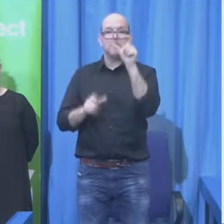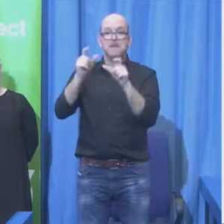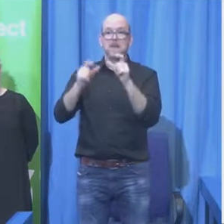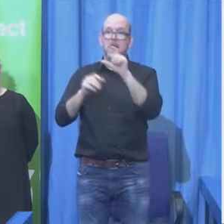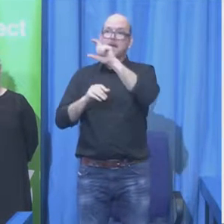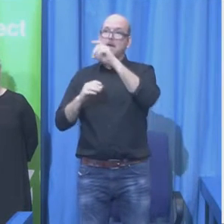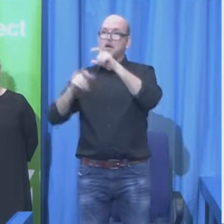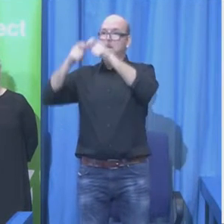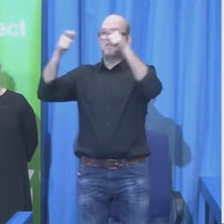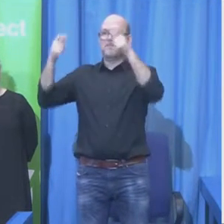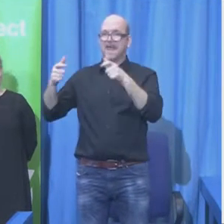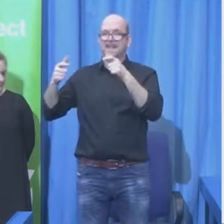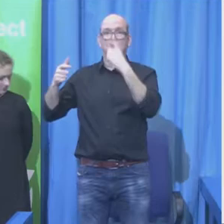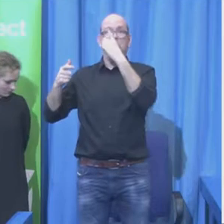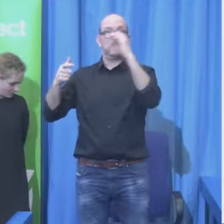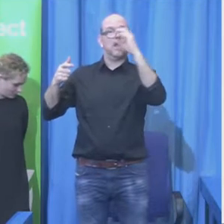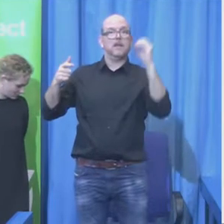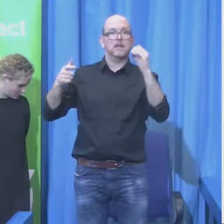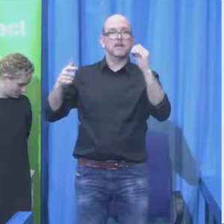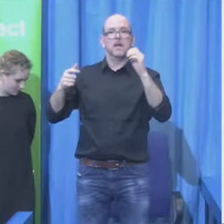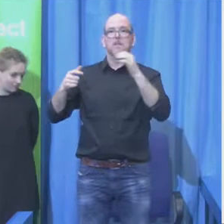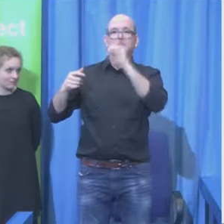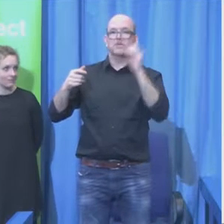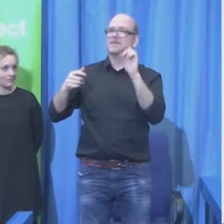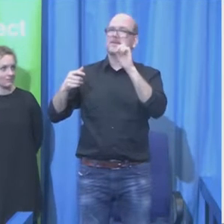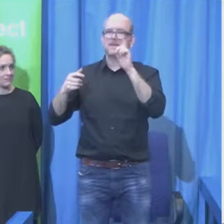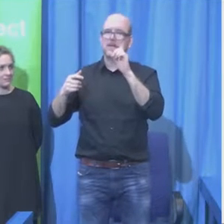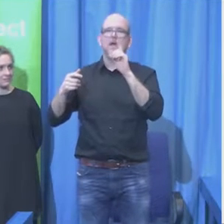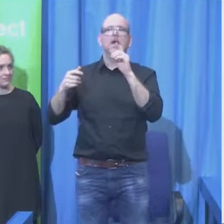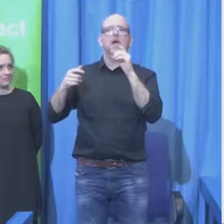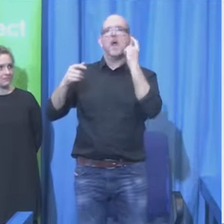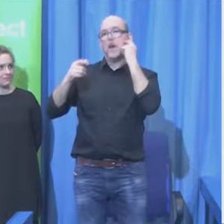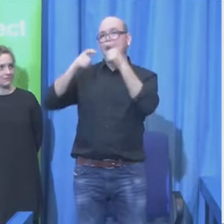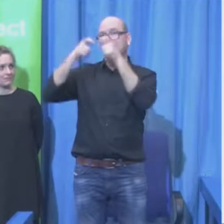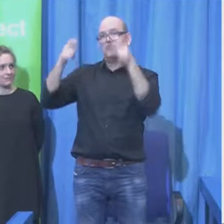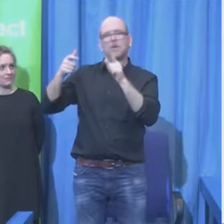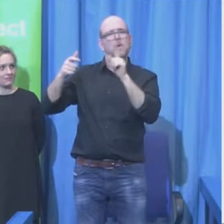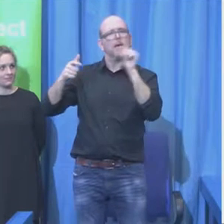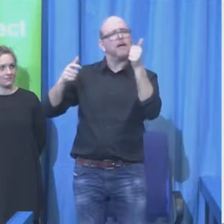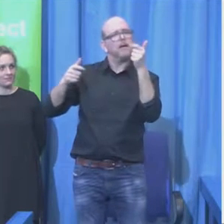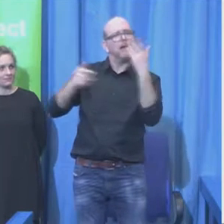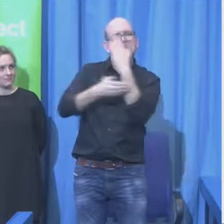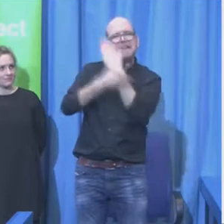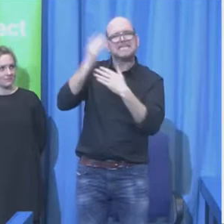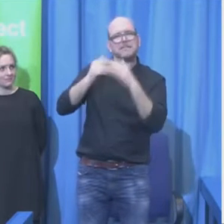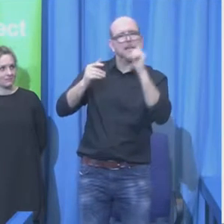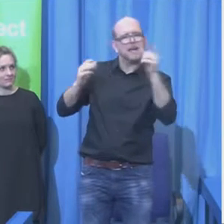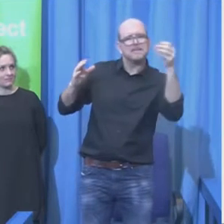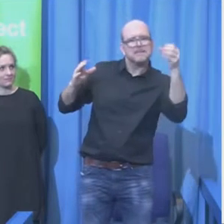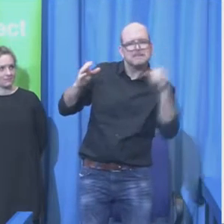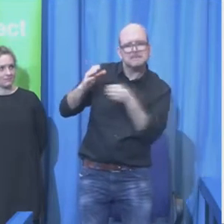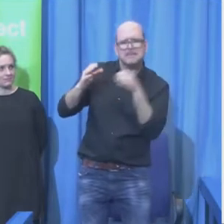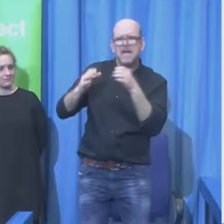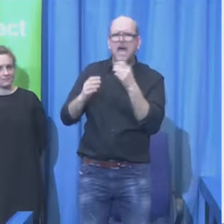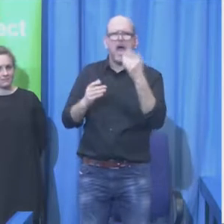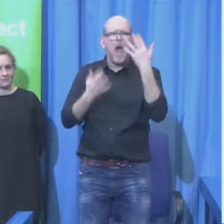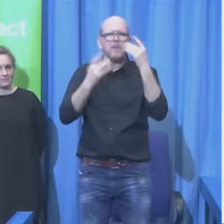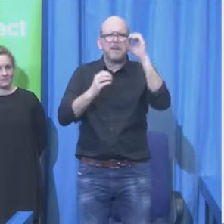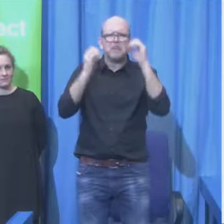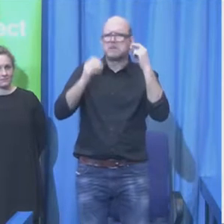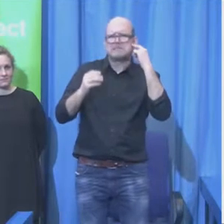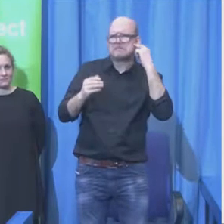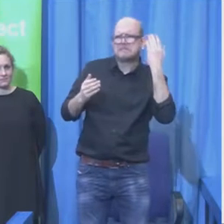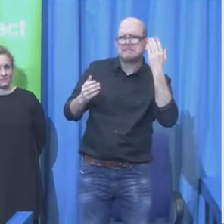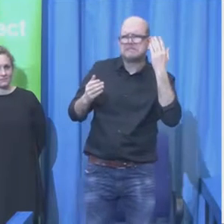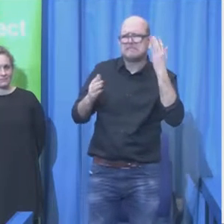So, just not to go over my time limit. I think I will, one last mechanism